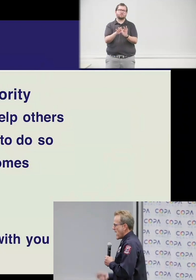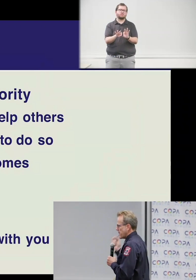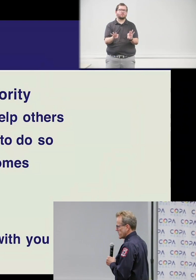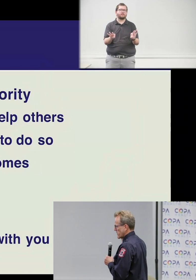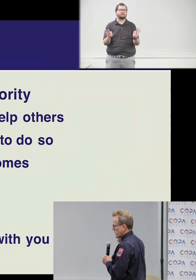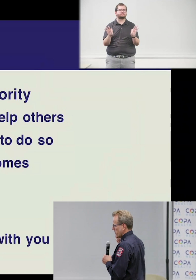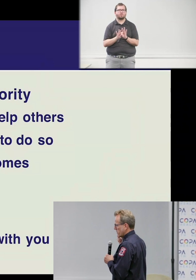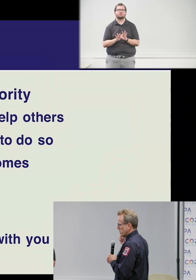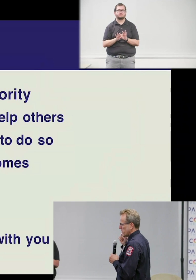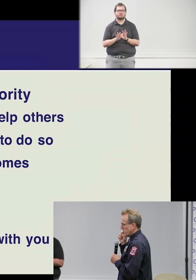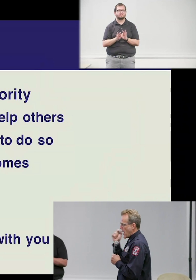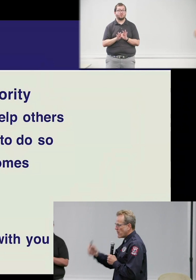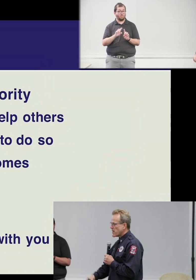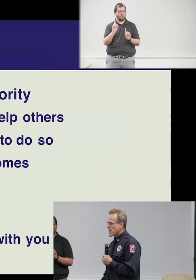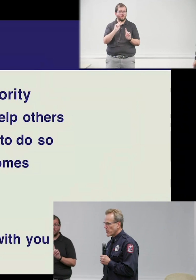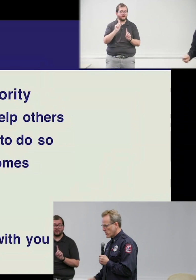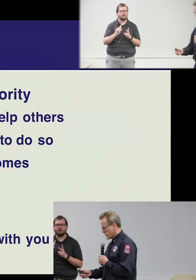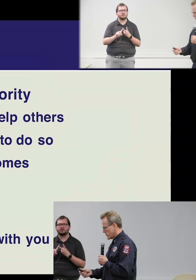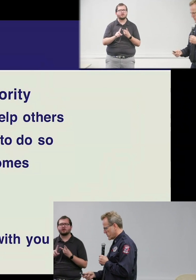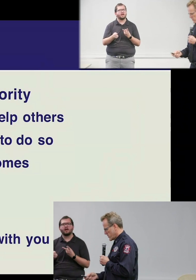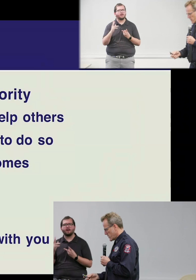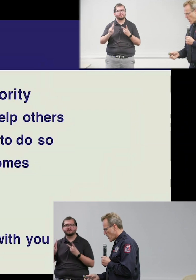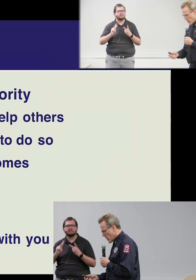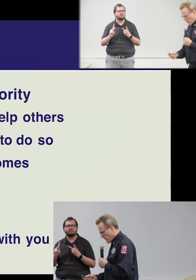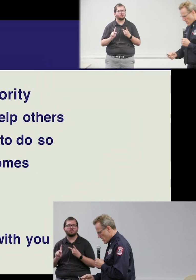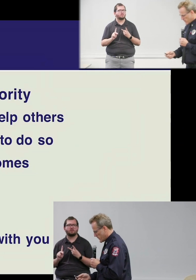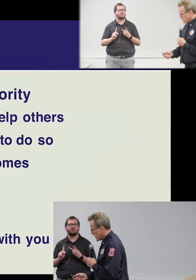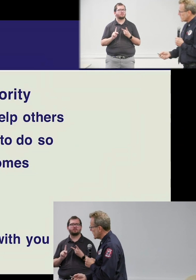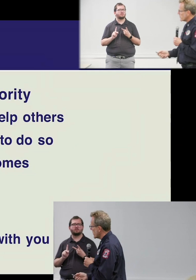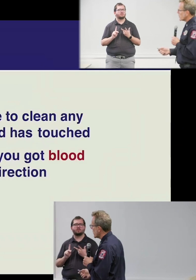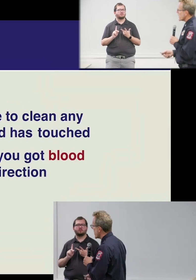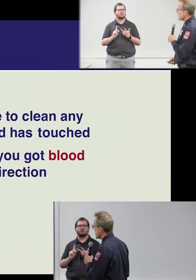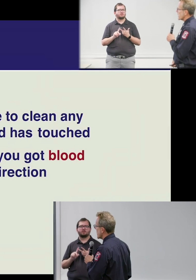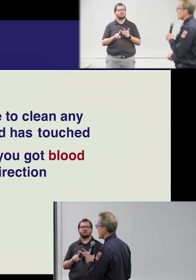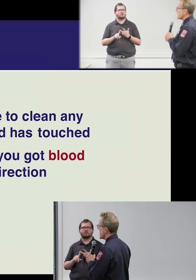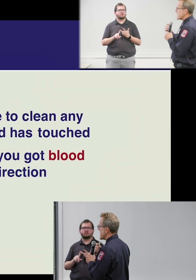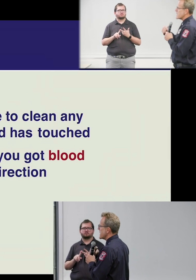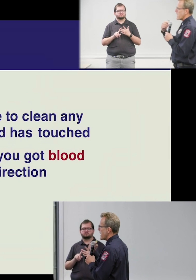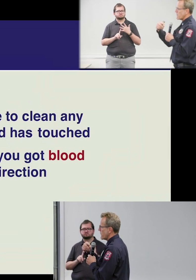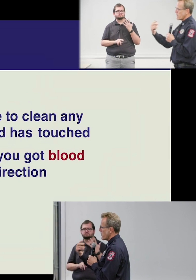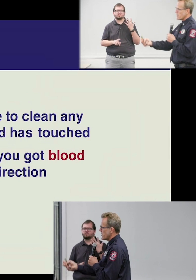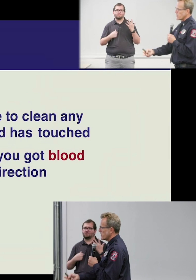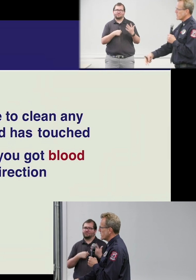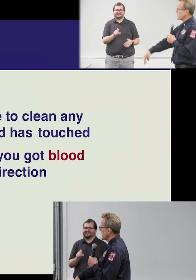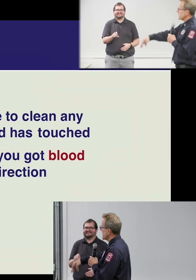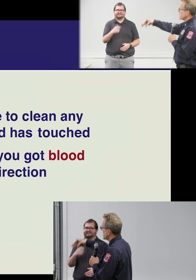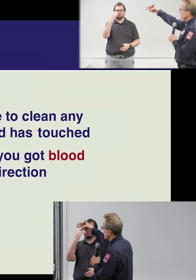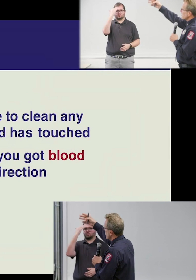Where it happened, how many people are involved. We need that